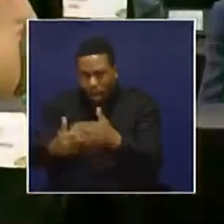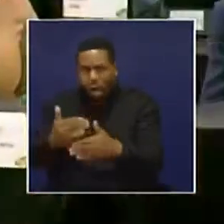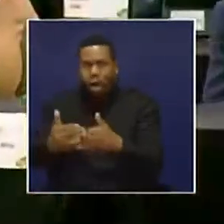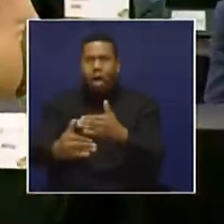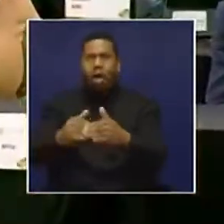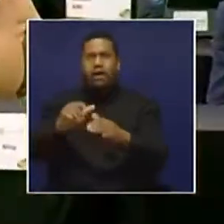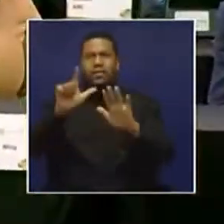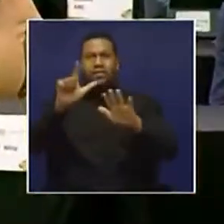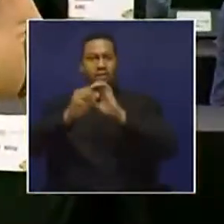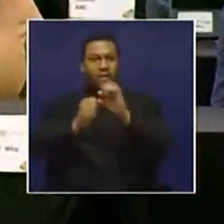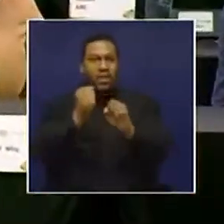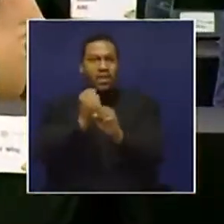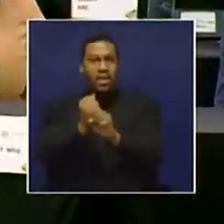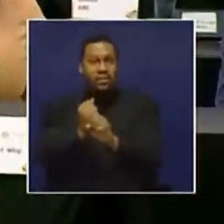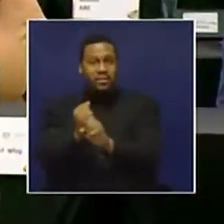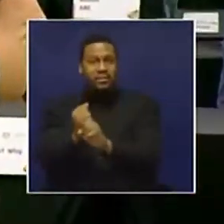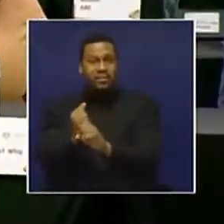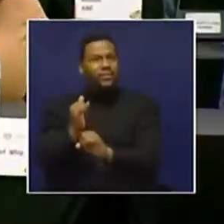kind of